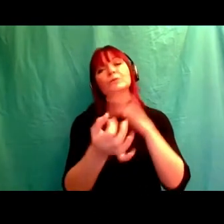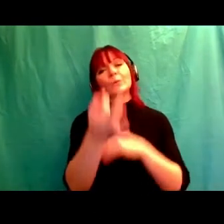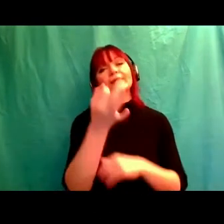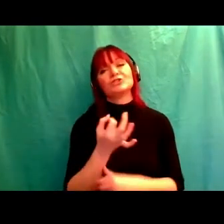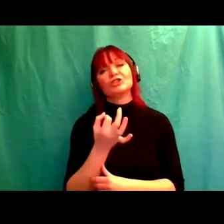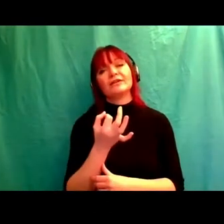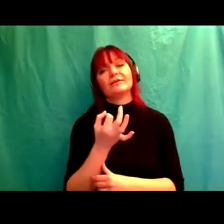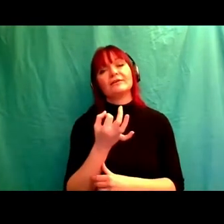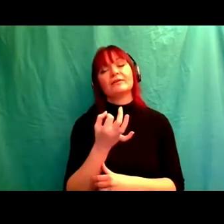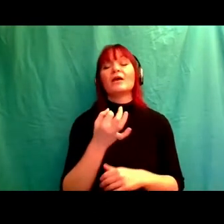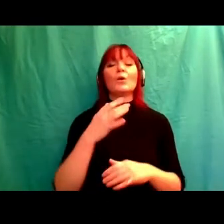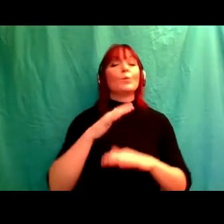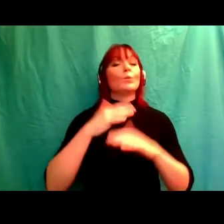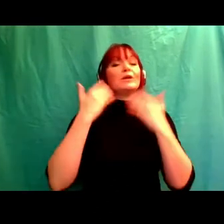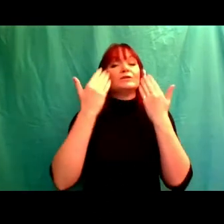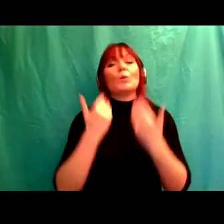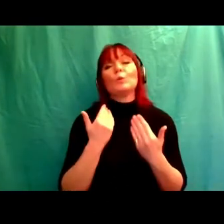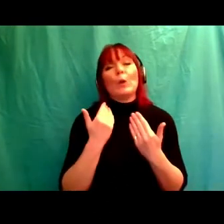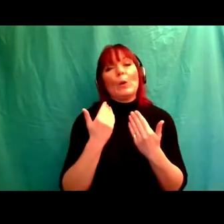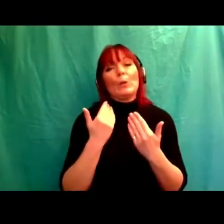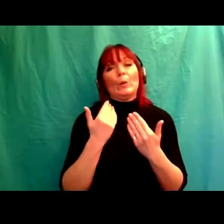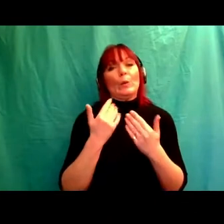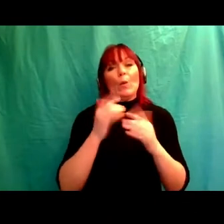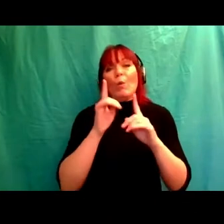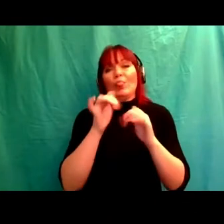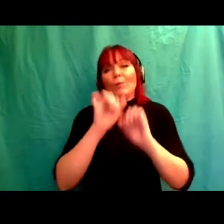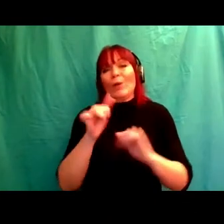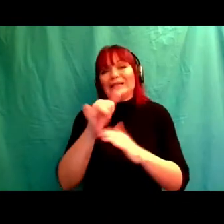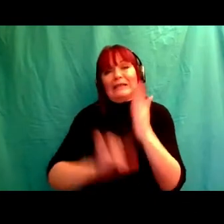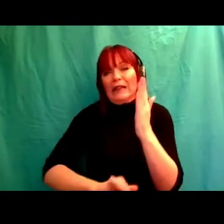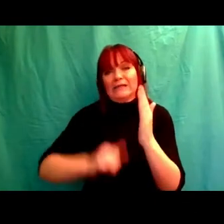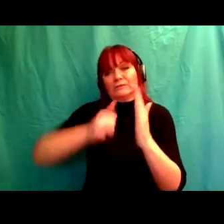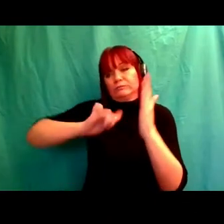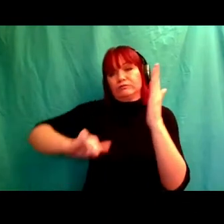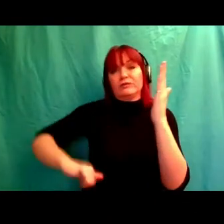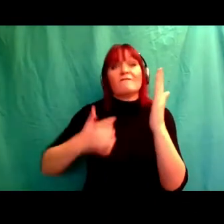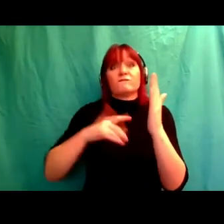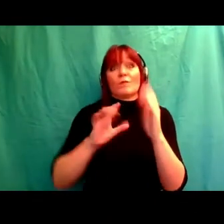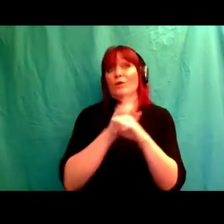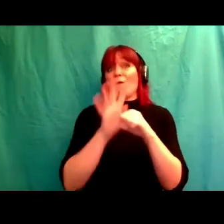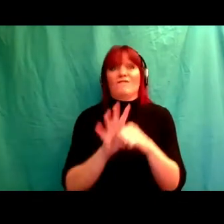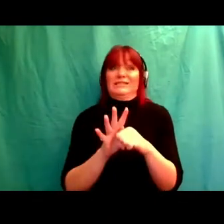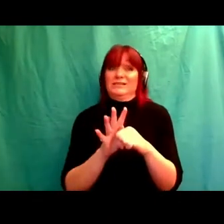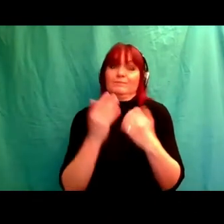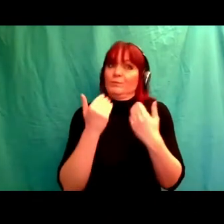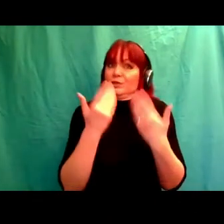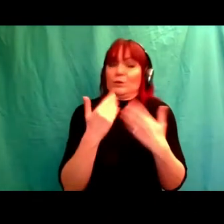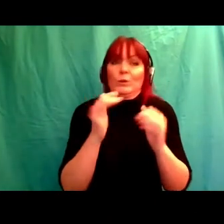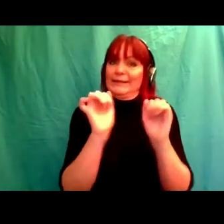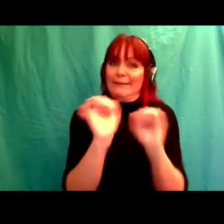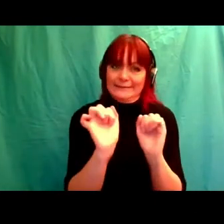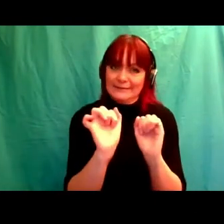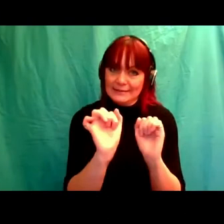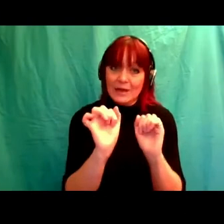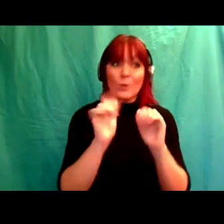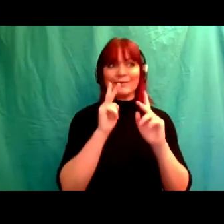say is we don't yet know what the backlog is or what the impact of COVID has been on health and care systems. So right now we can see some of that in some of